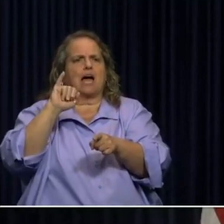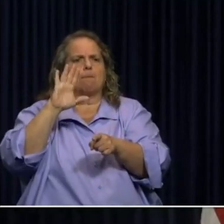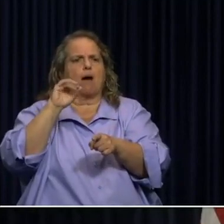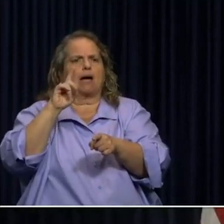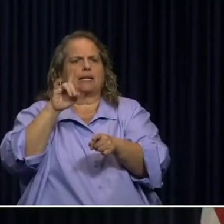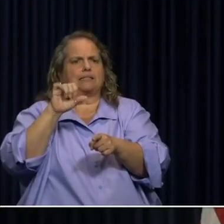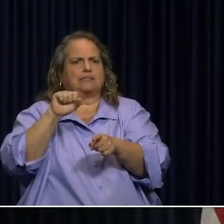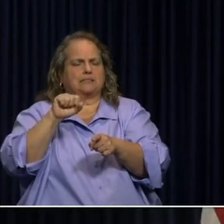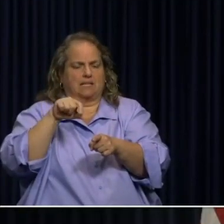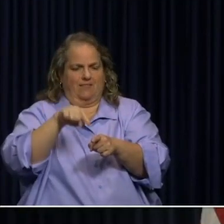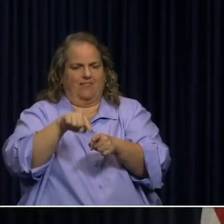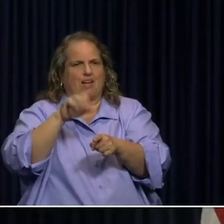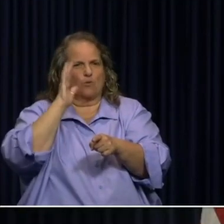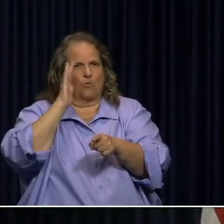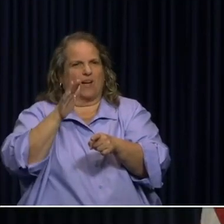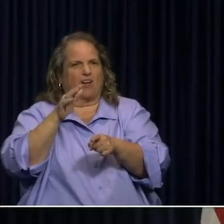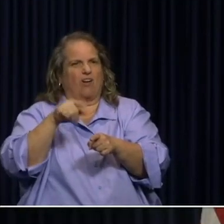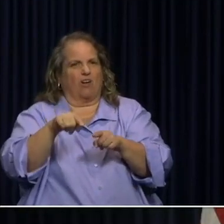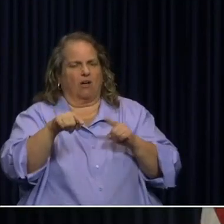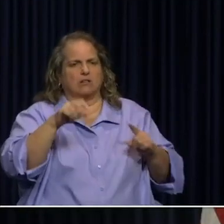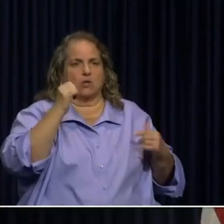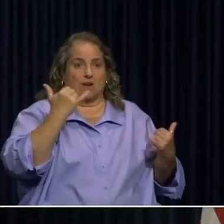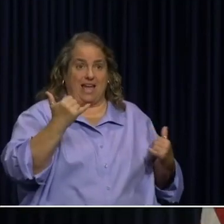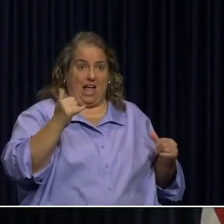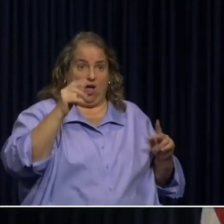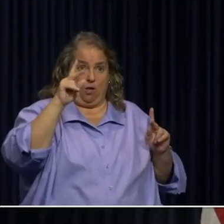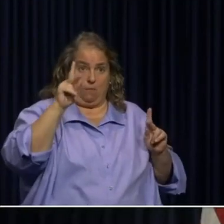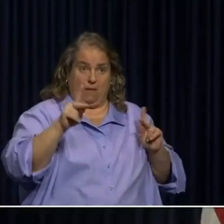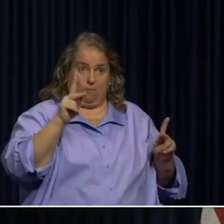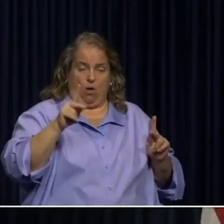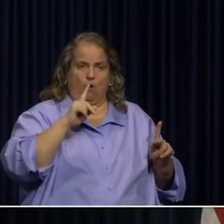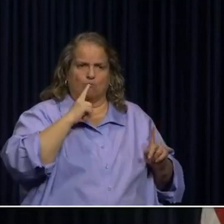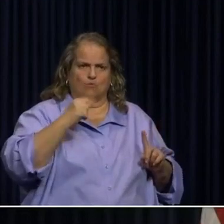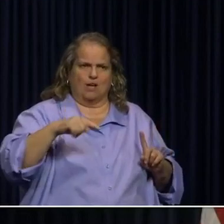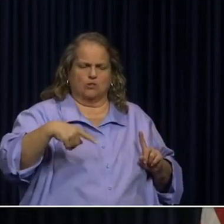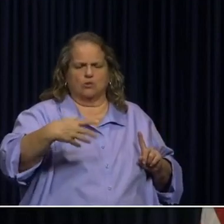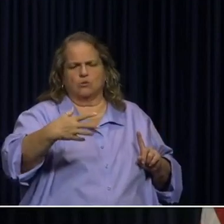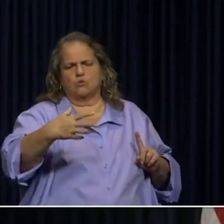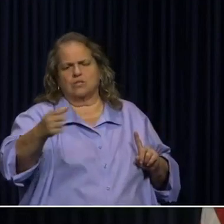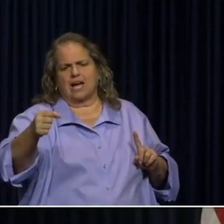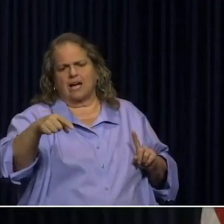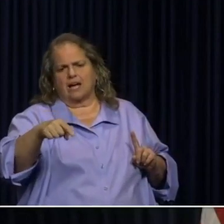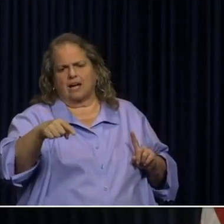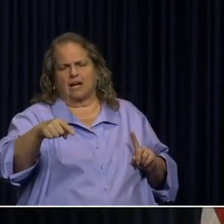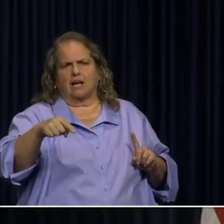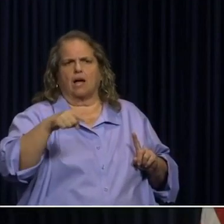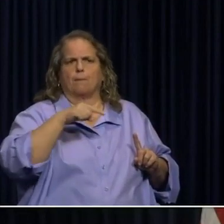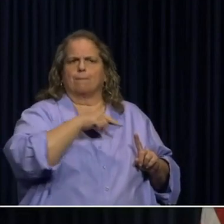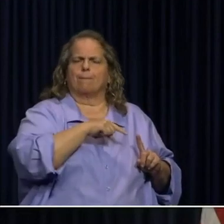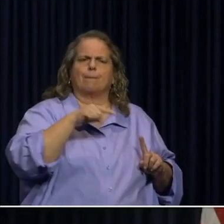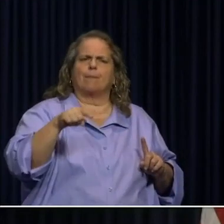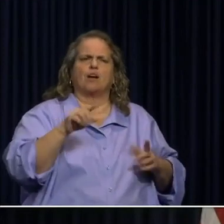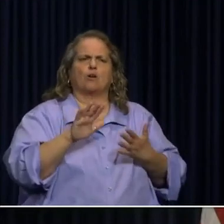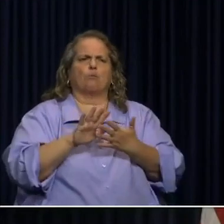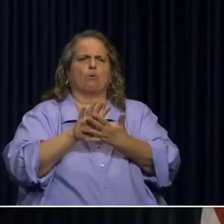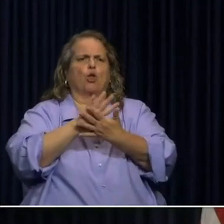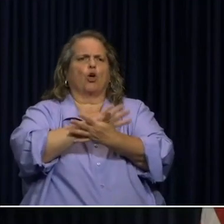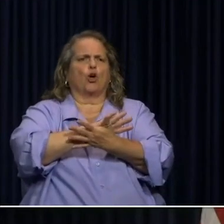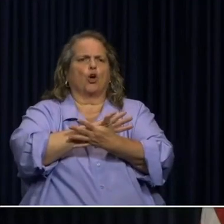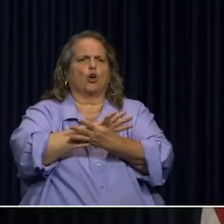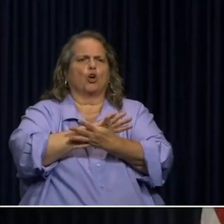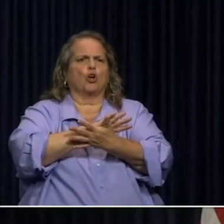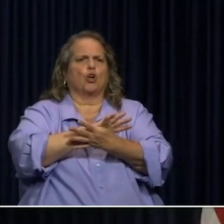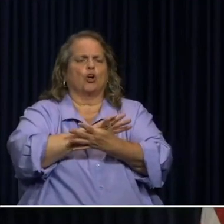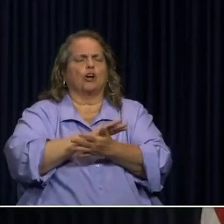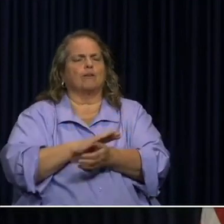to determine is some immunoassay they're being offered. There's some that blur multiple coronaviruses. So coronaviruses